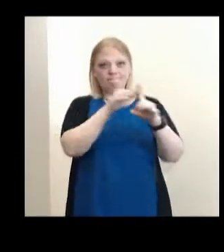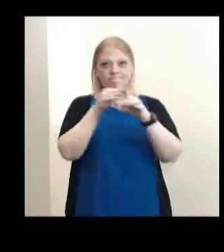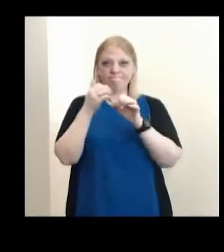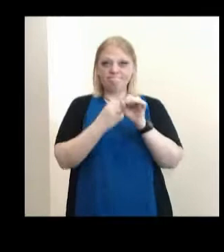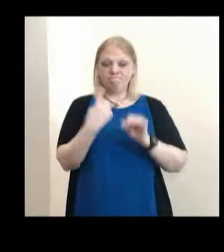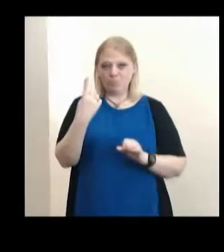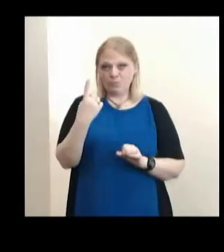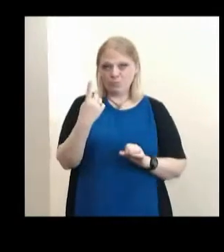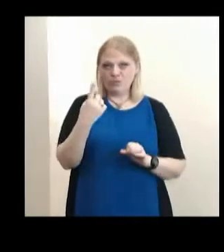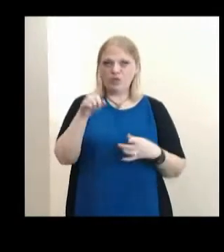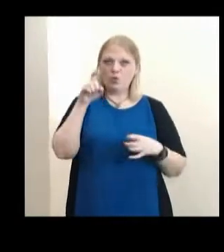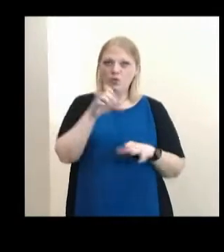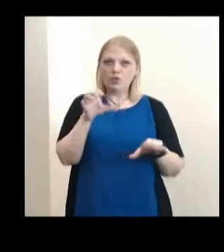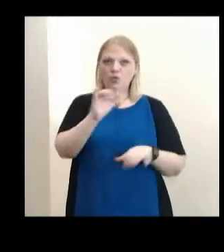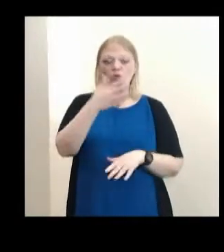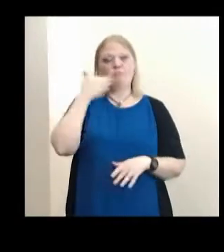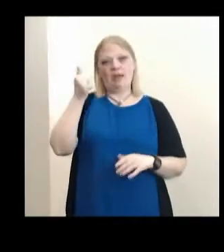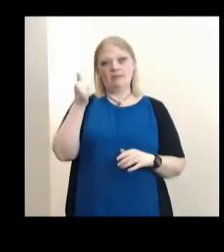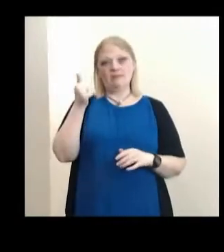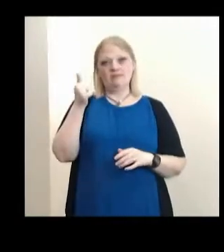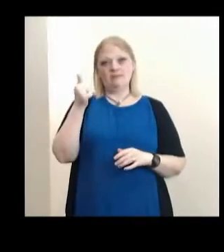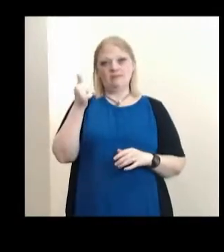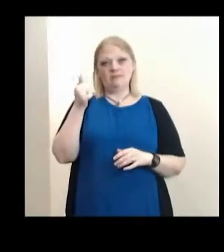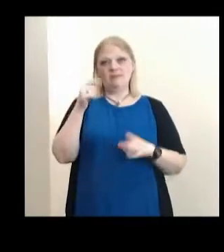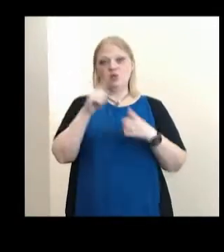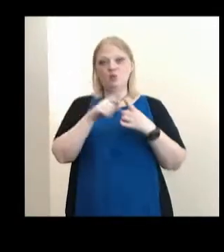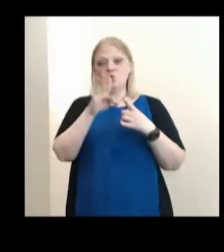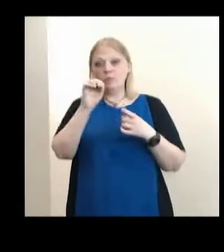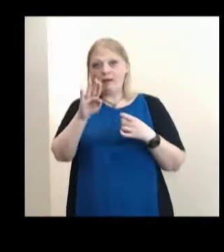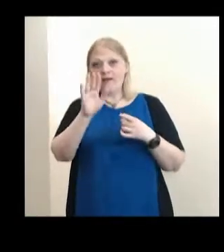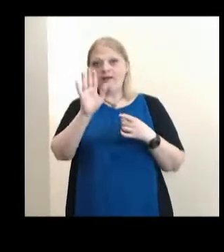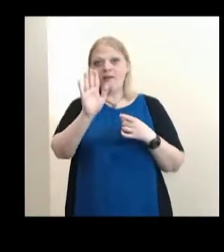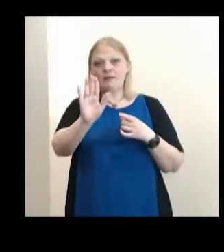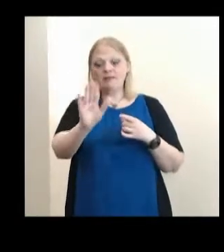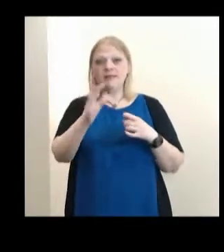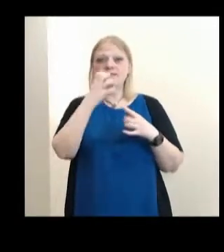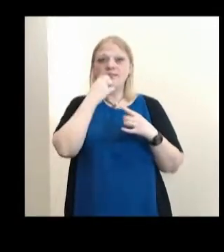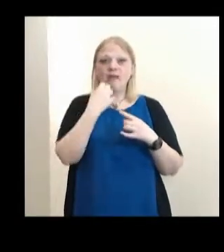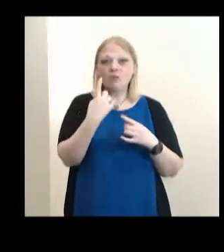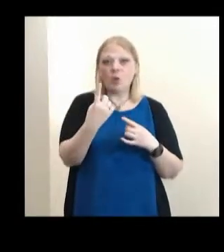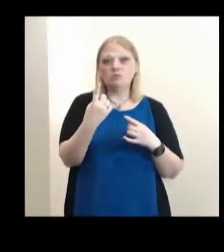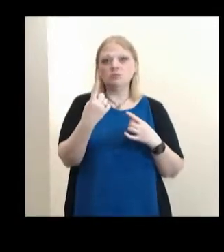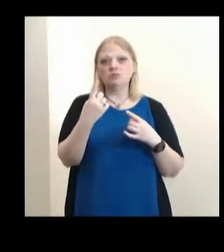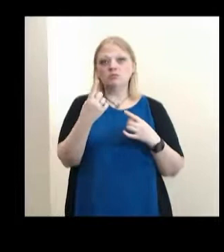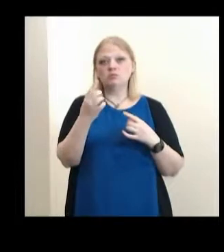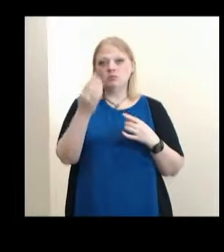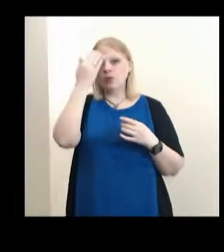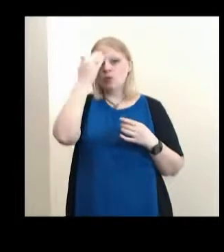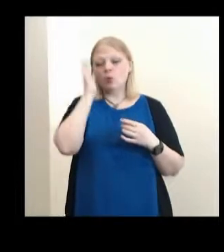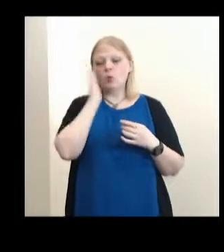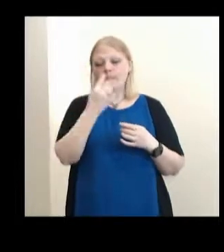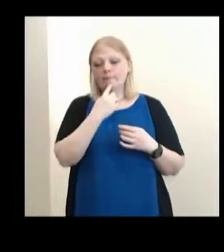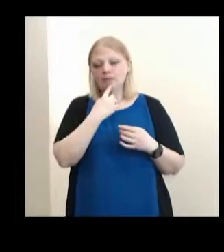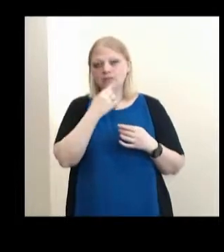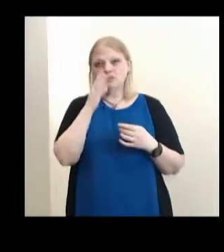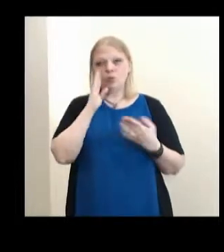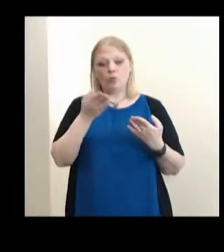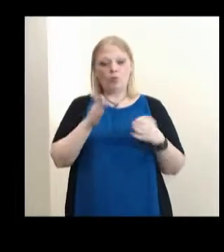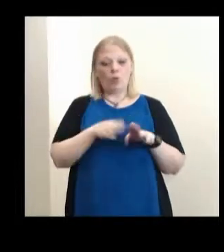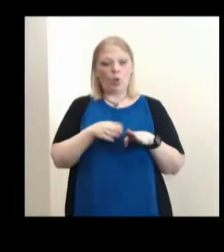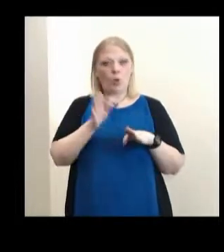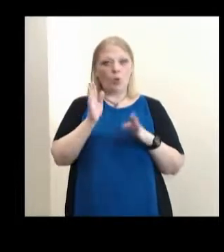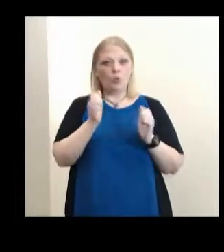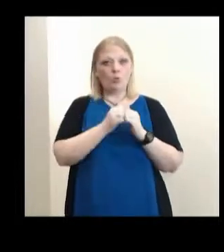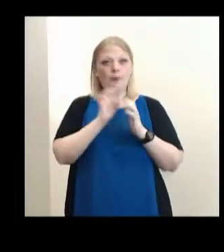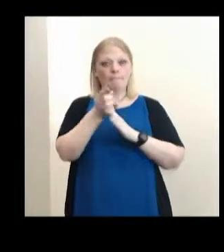everybody we need to do our best. And to Bob's loved ones, we will know he will be missed. So I'll close with a moment of silence